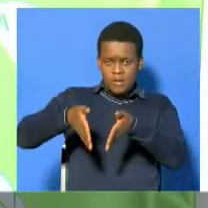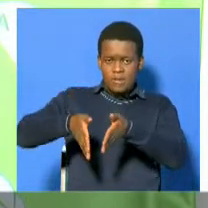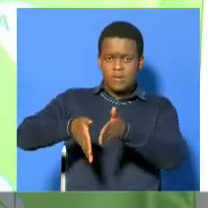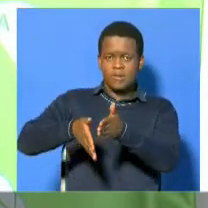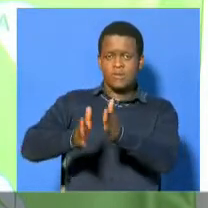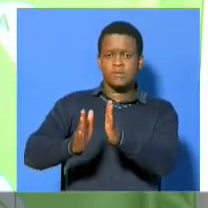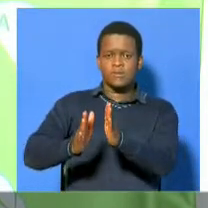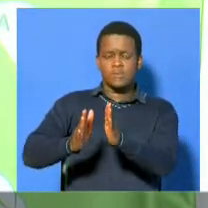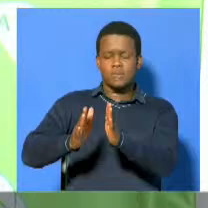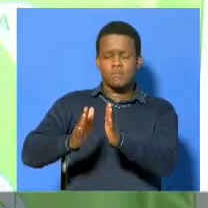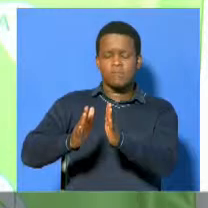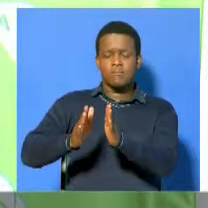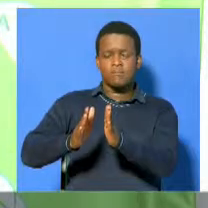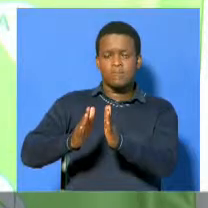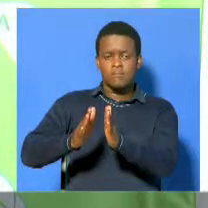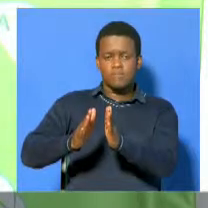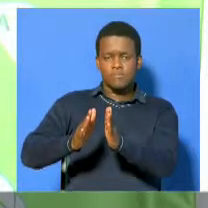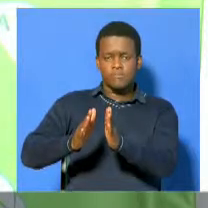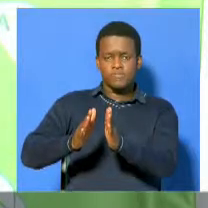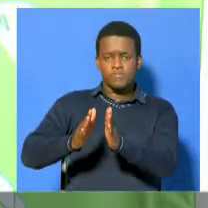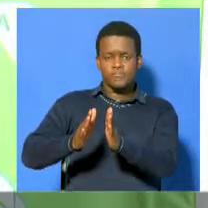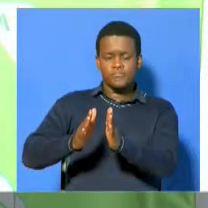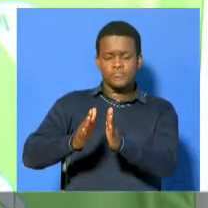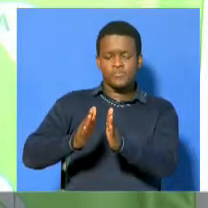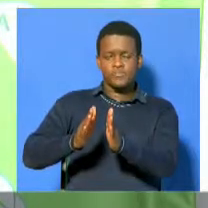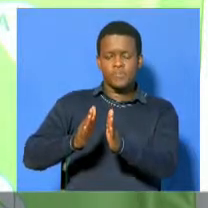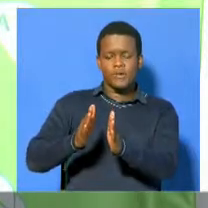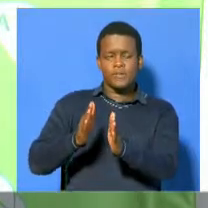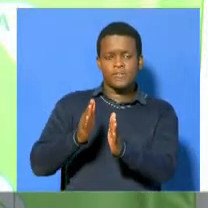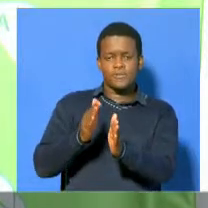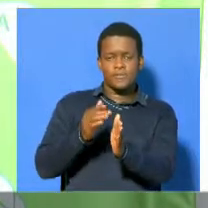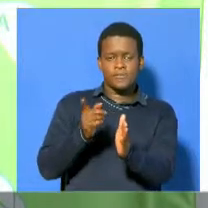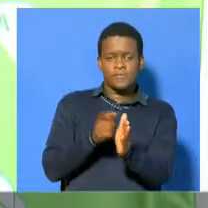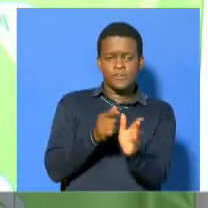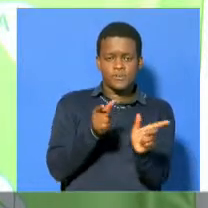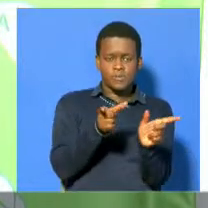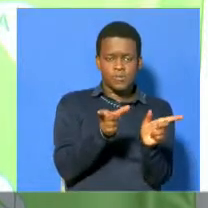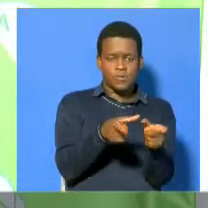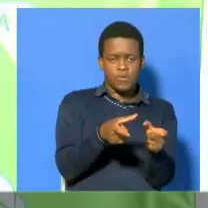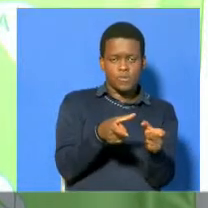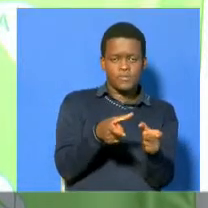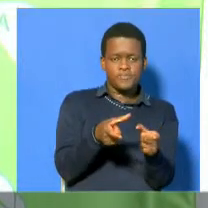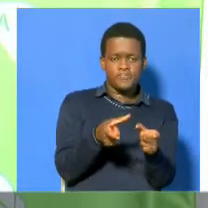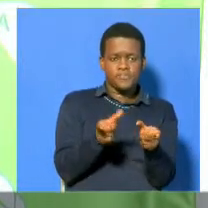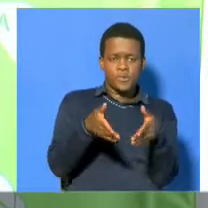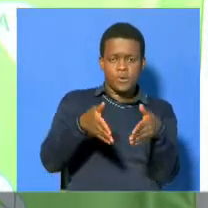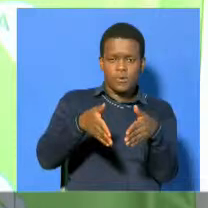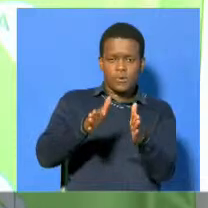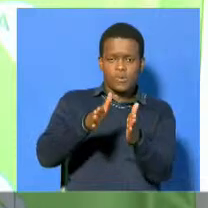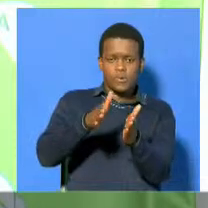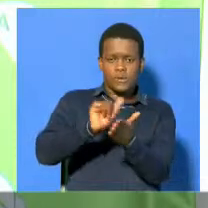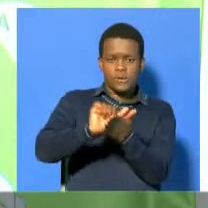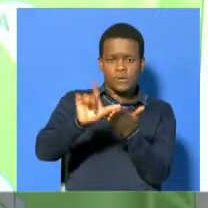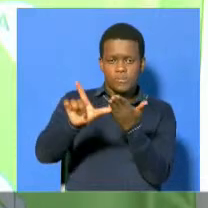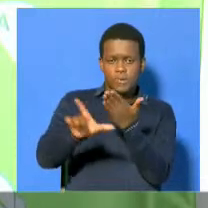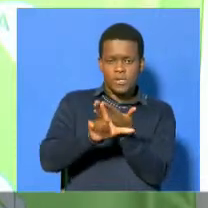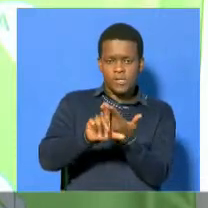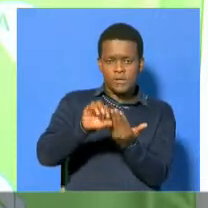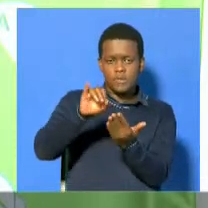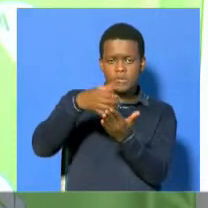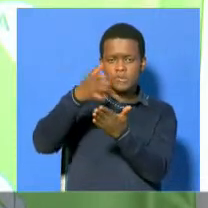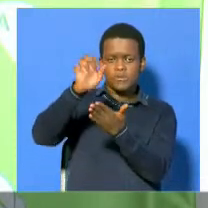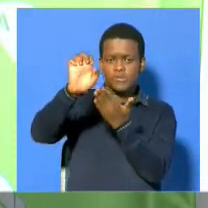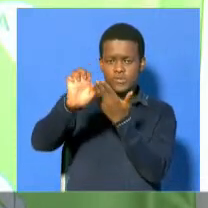quarter. The first quarter, that's prisoners who will be released between April and June.